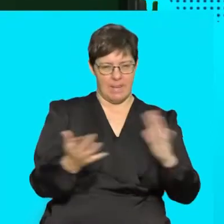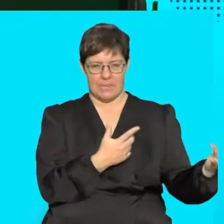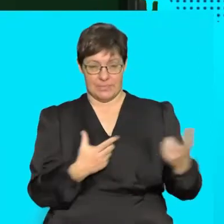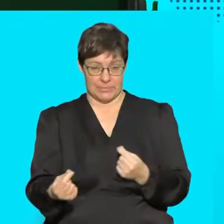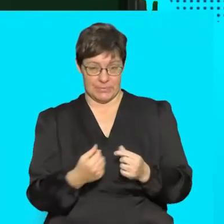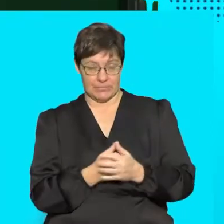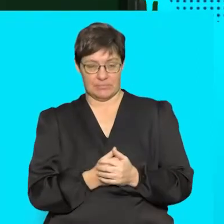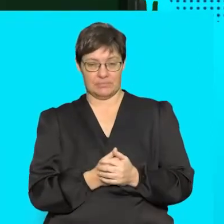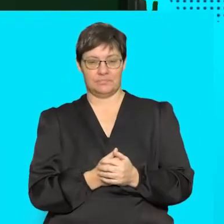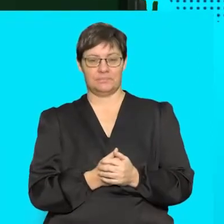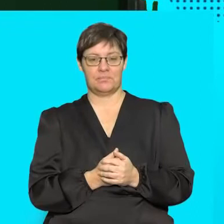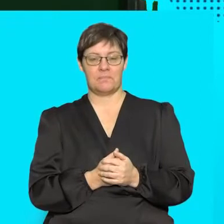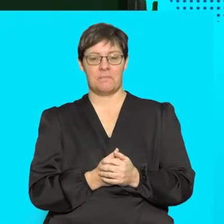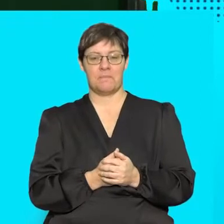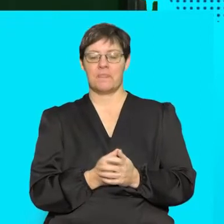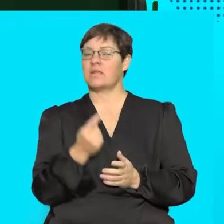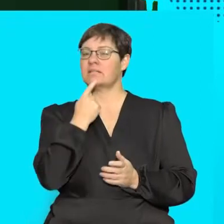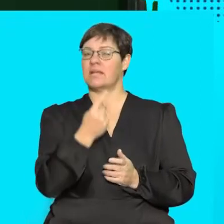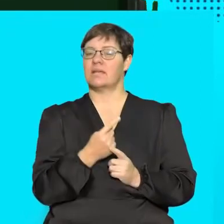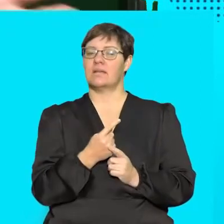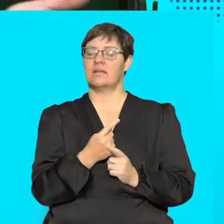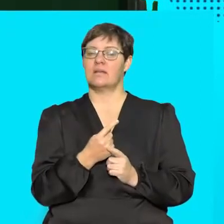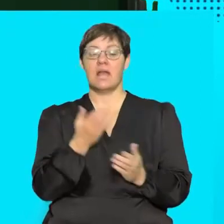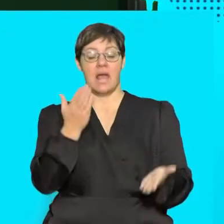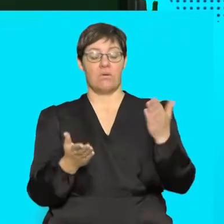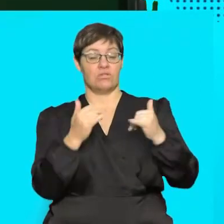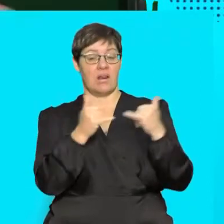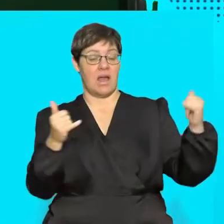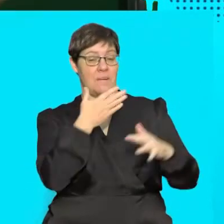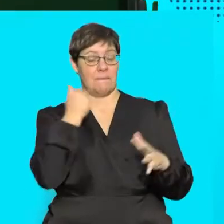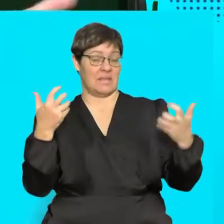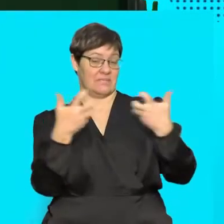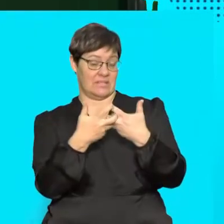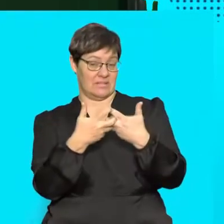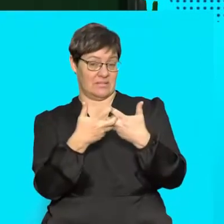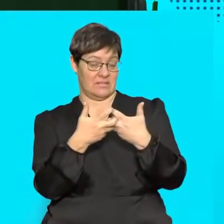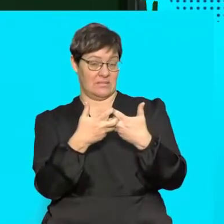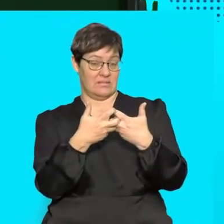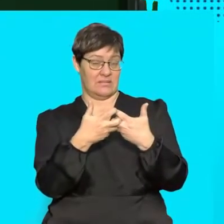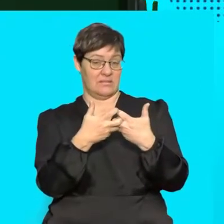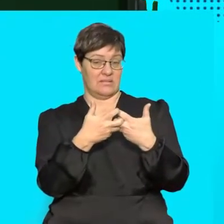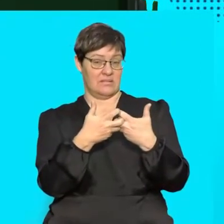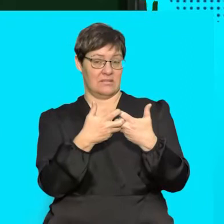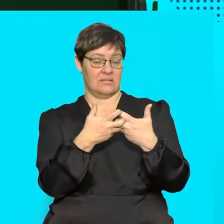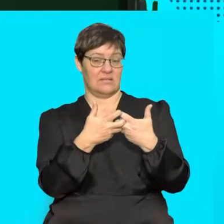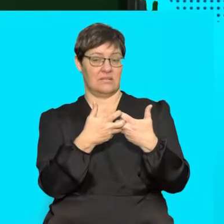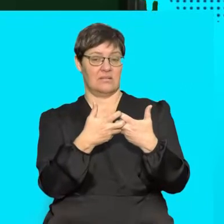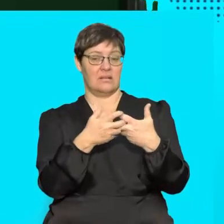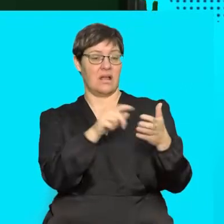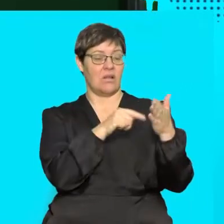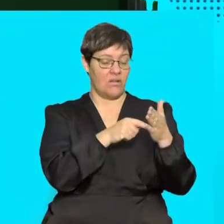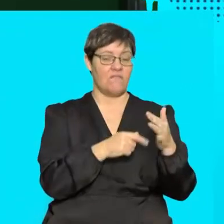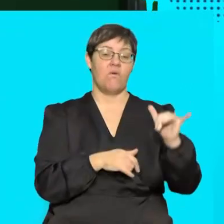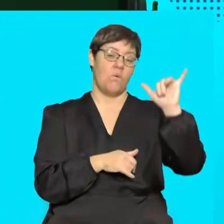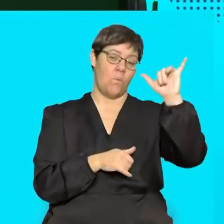calculator doing that. And we said it's an equation of the line of best fit. And we use our calculator